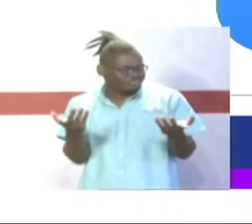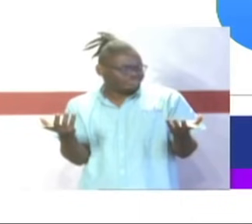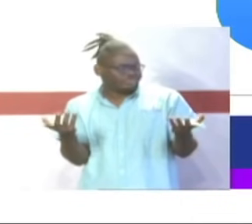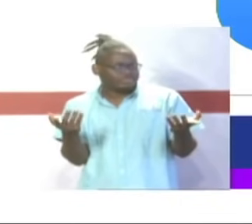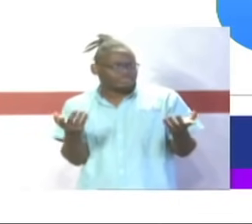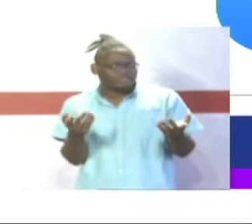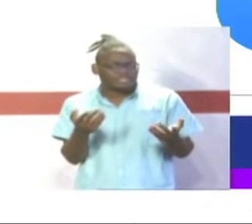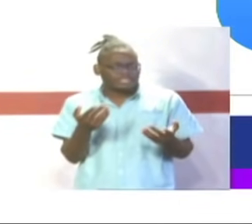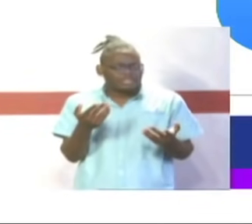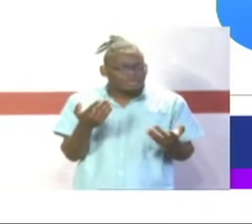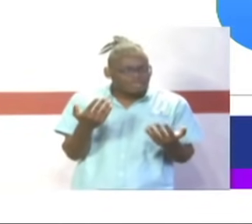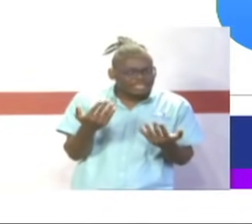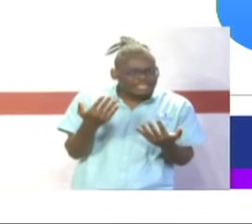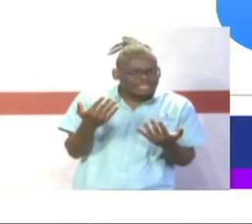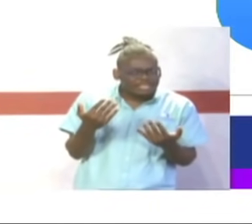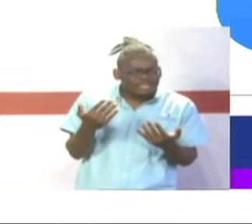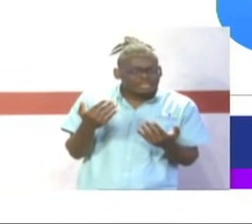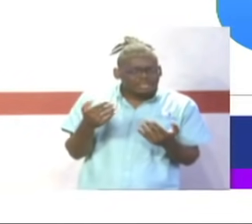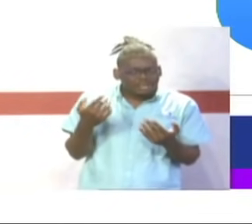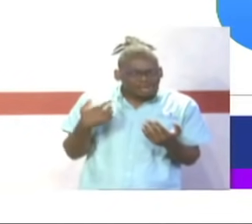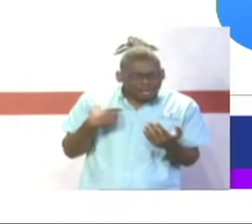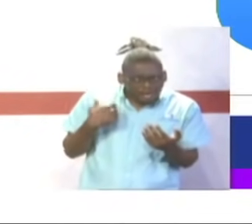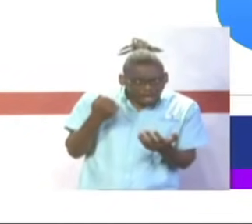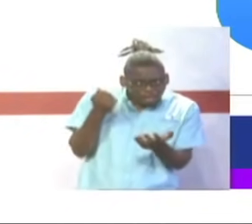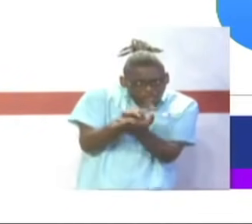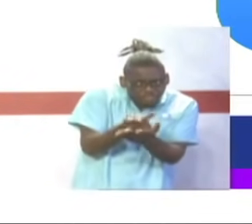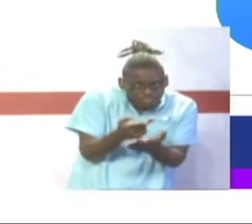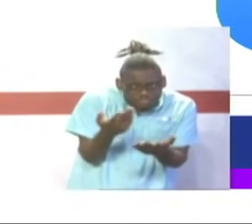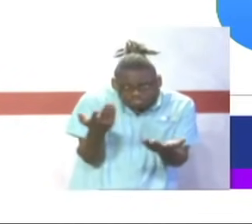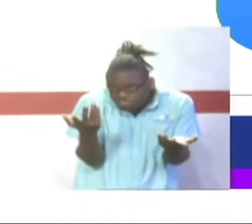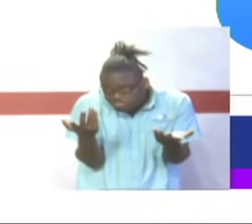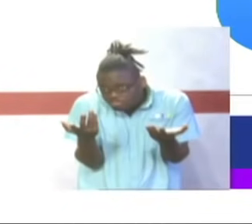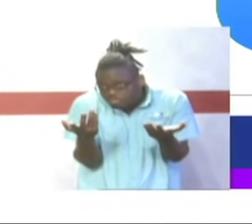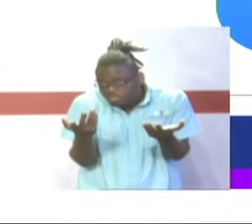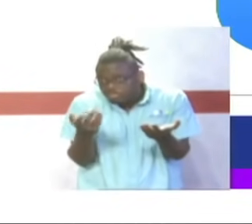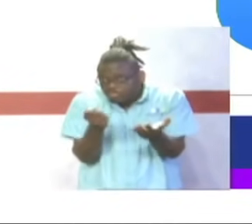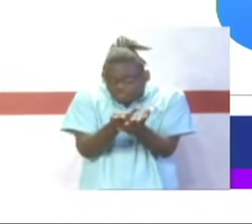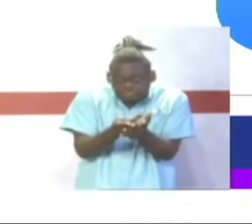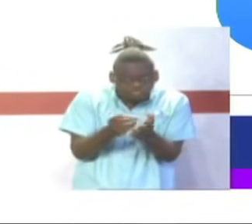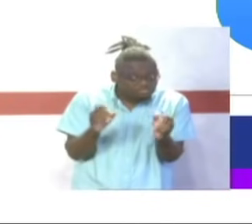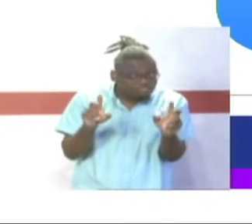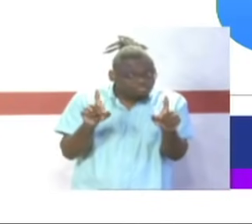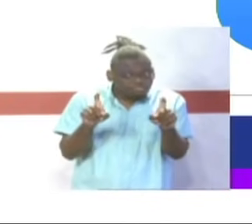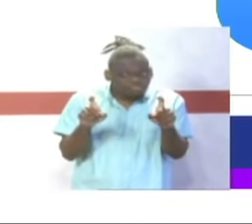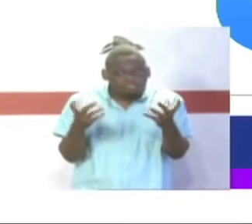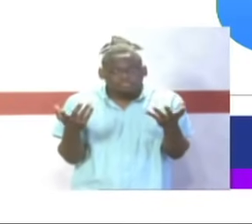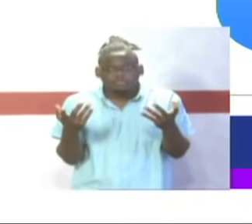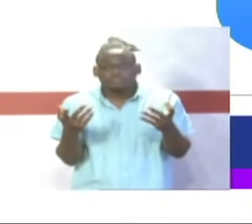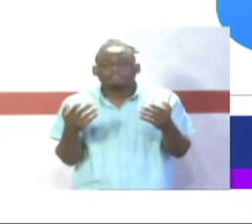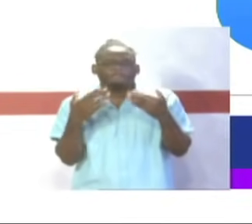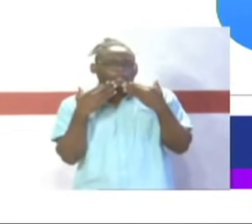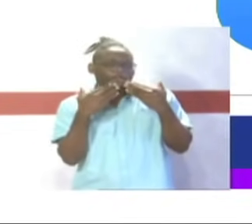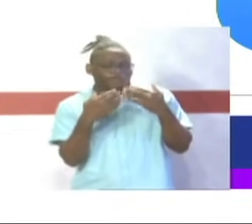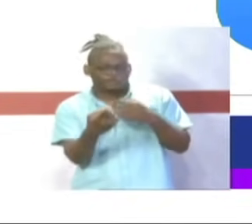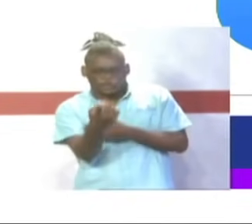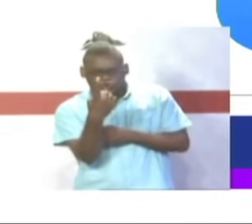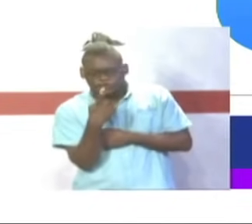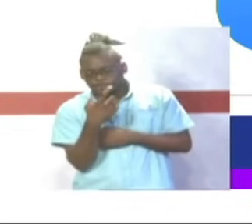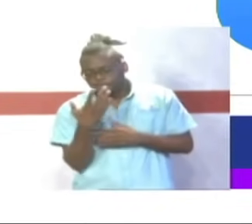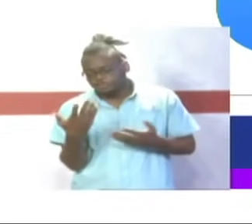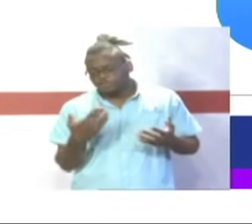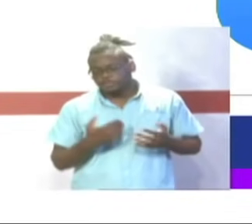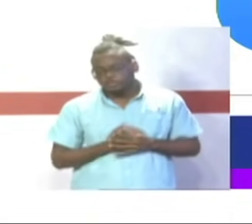know if team sports will be considered to be reopening soon. Thank you for the question